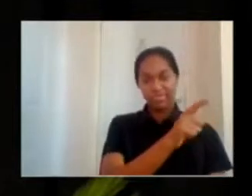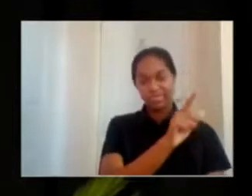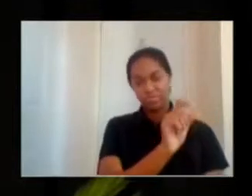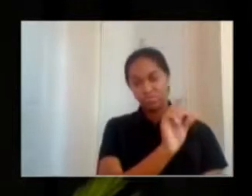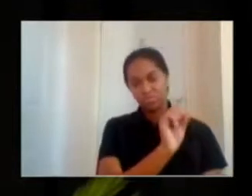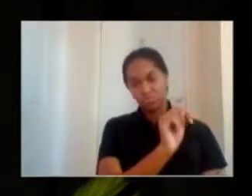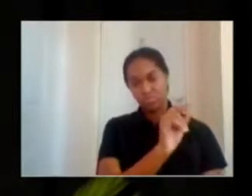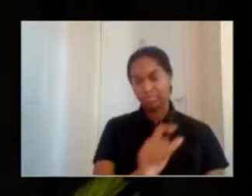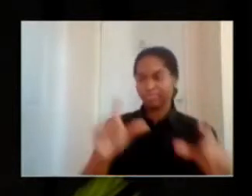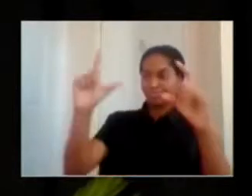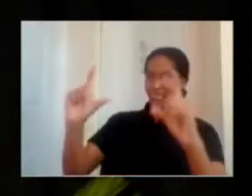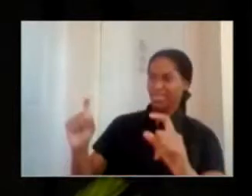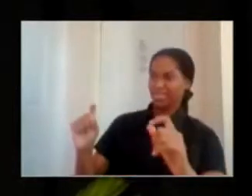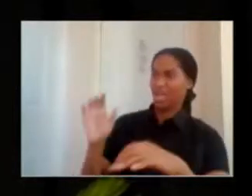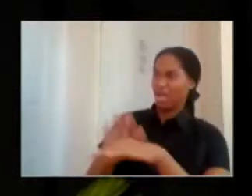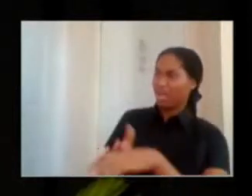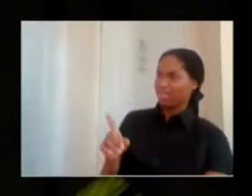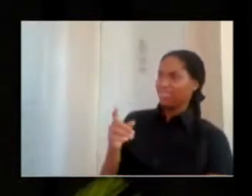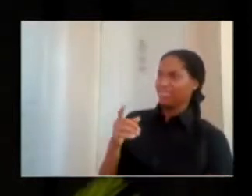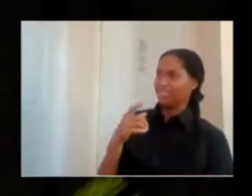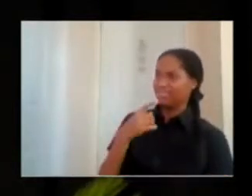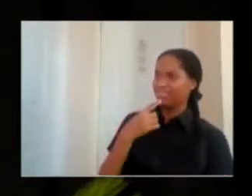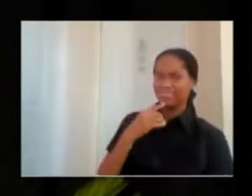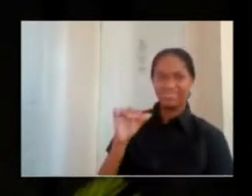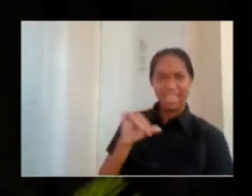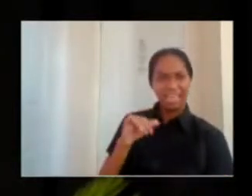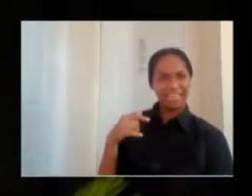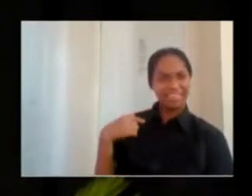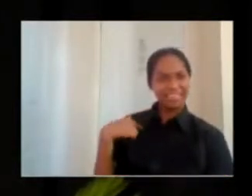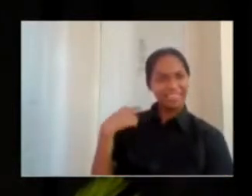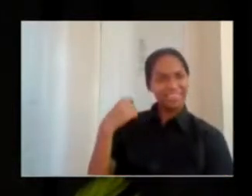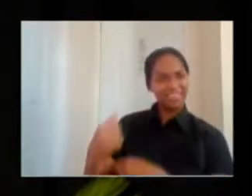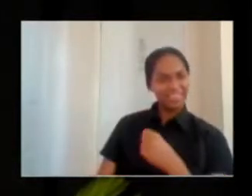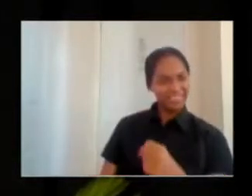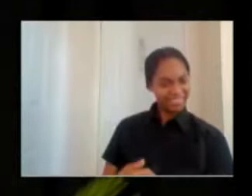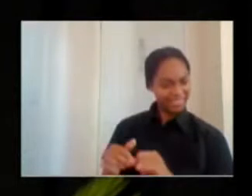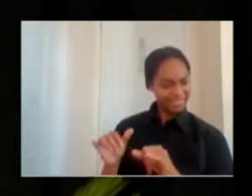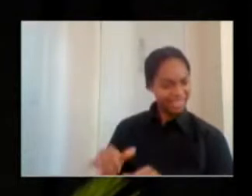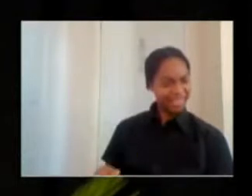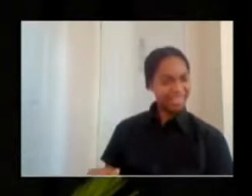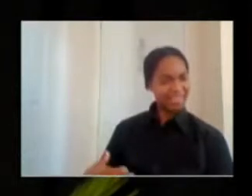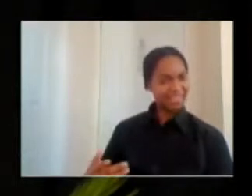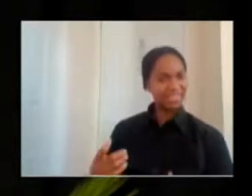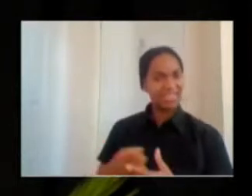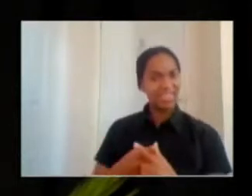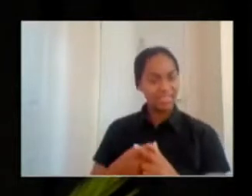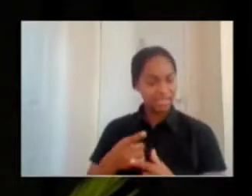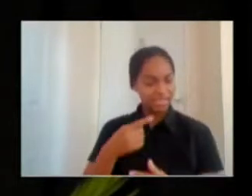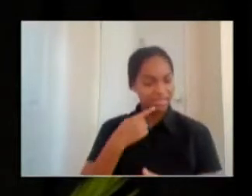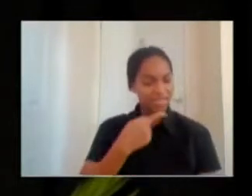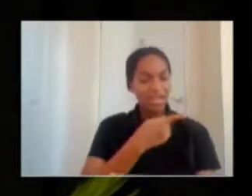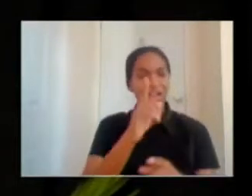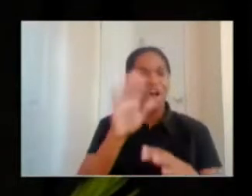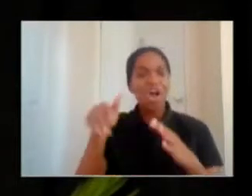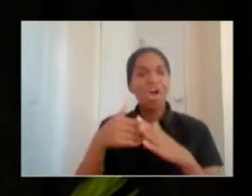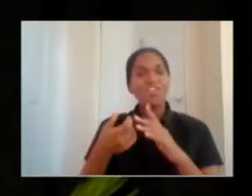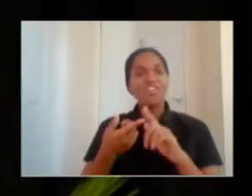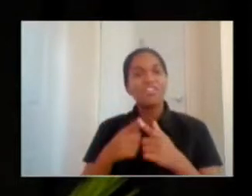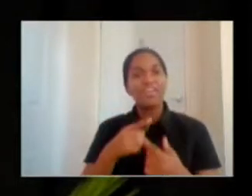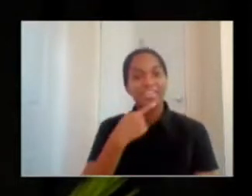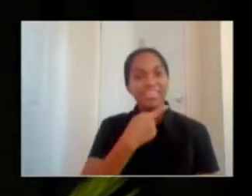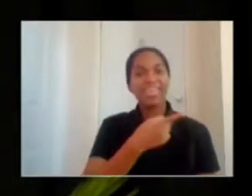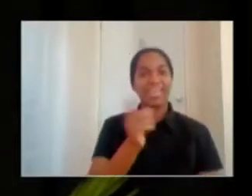and they say, it looks the same as it used to. And then they go and tell all their friends that,